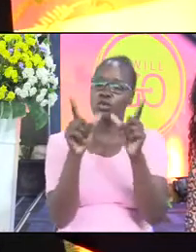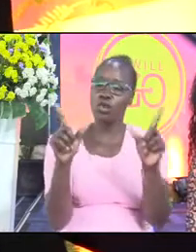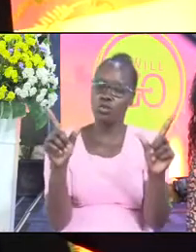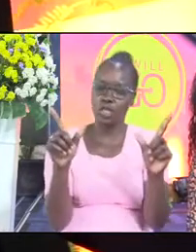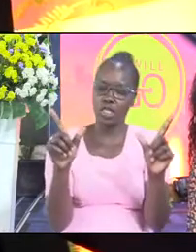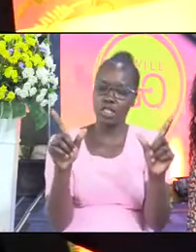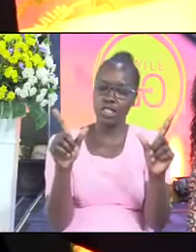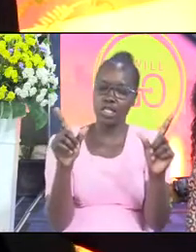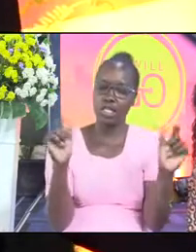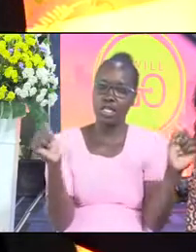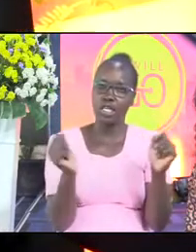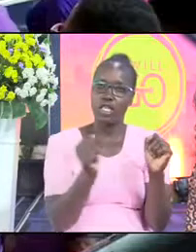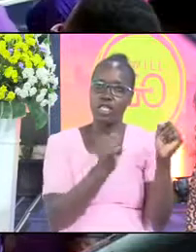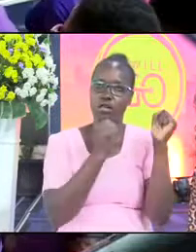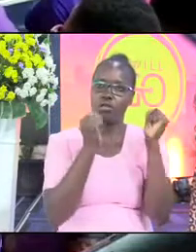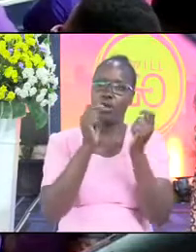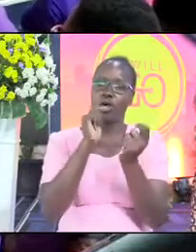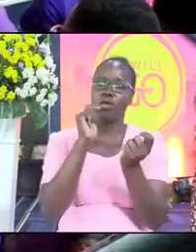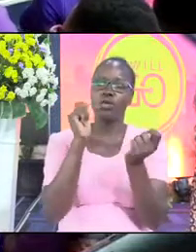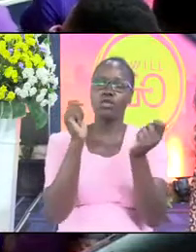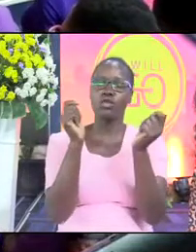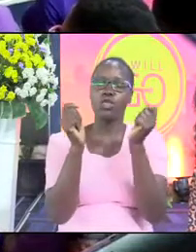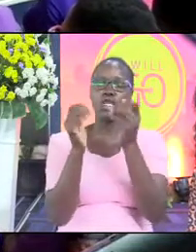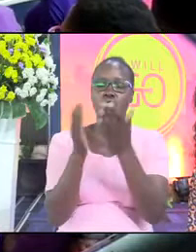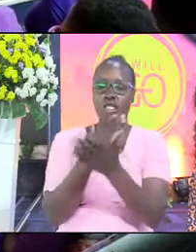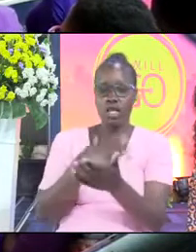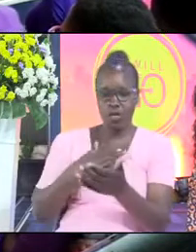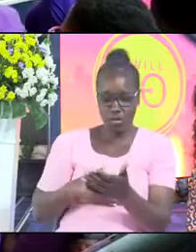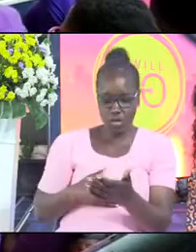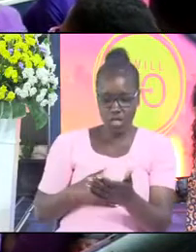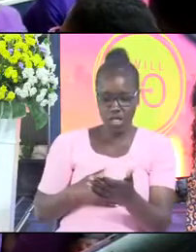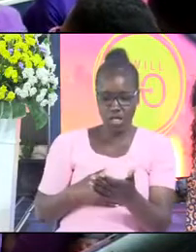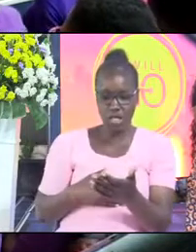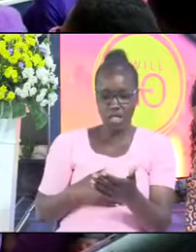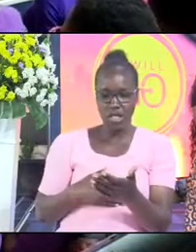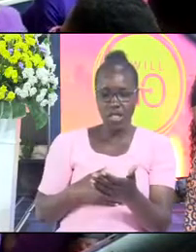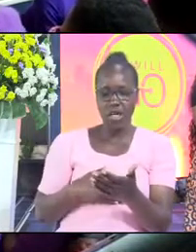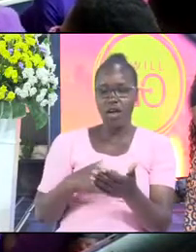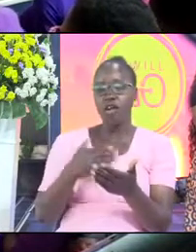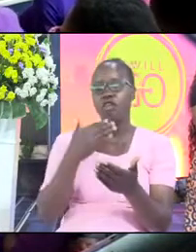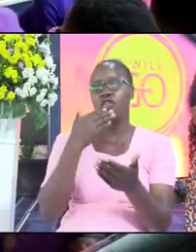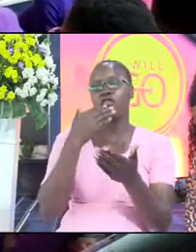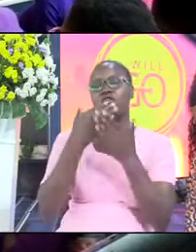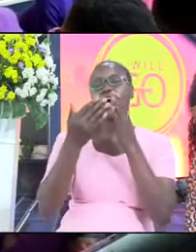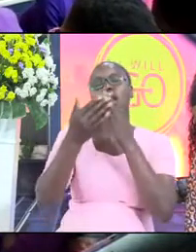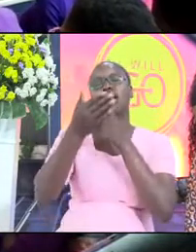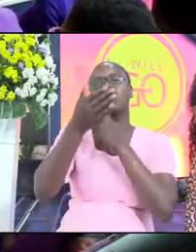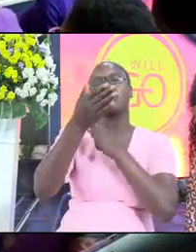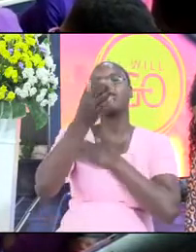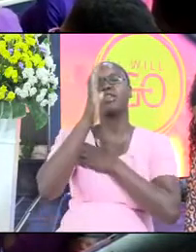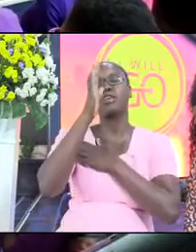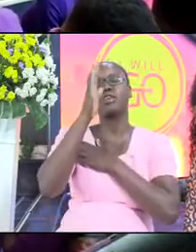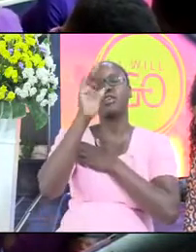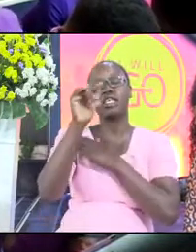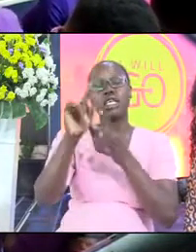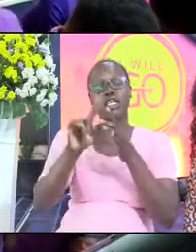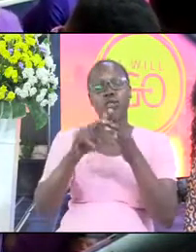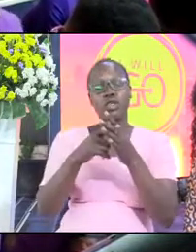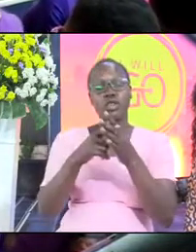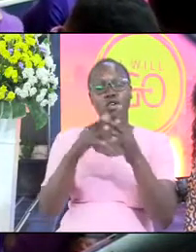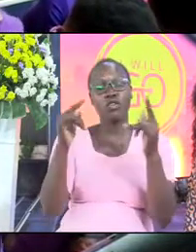liberate, your power to turn somebody around. Oh, Father, we thank you that at the beginning of